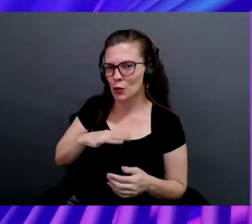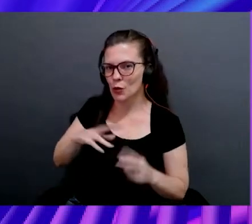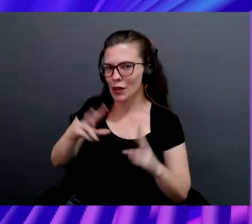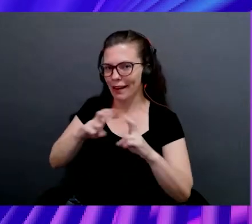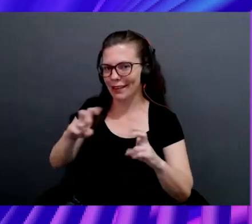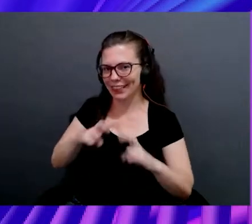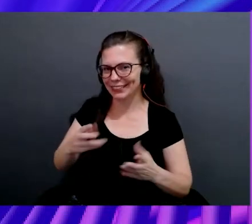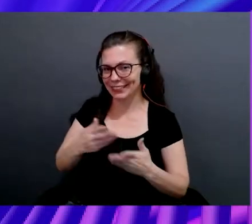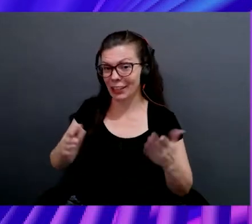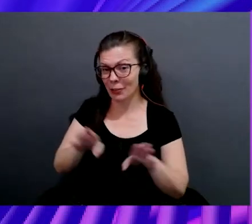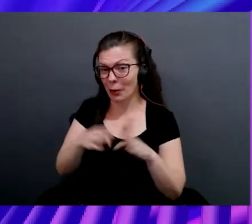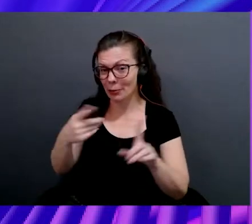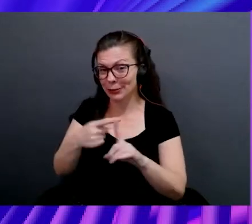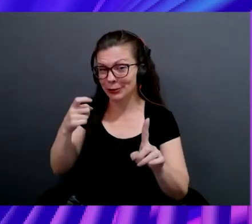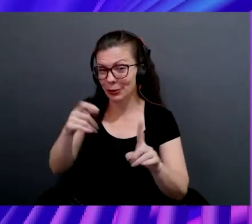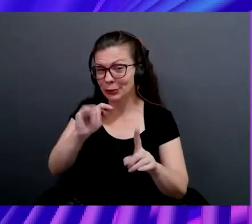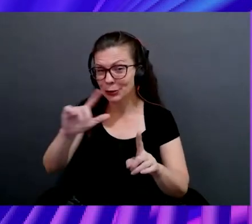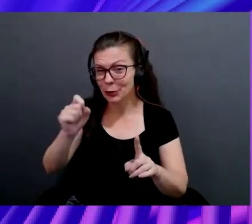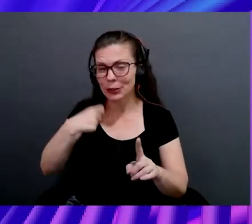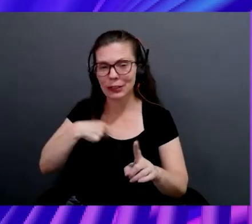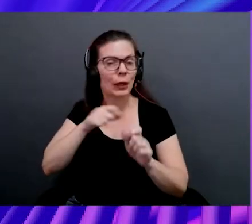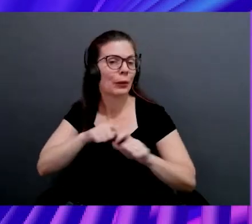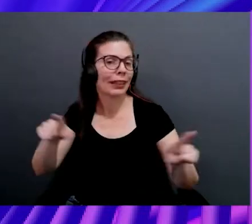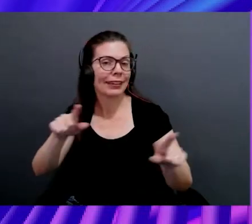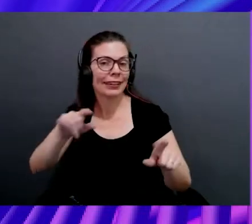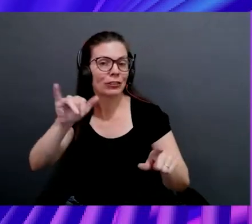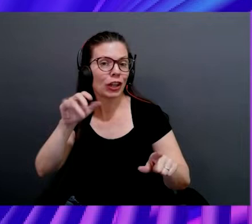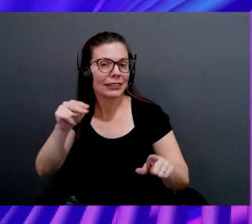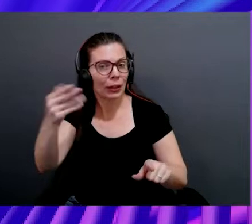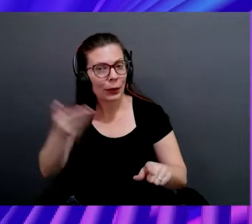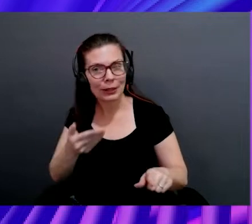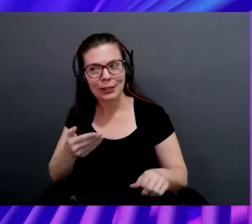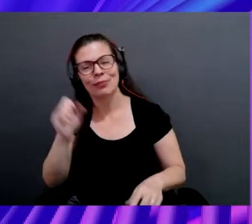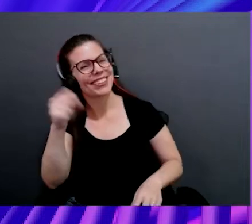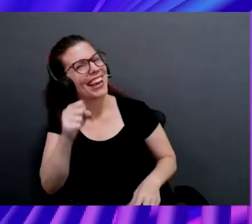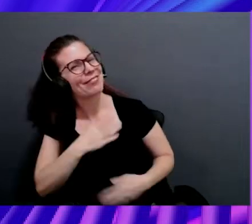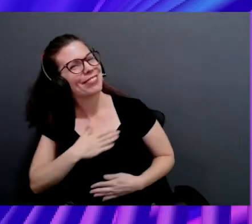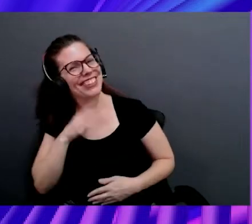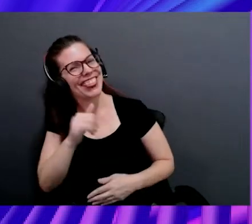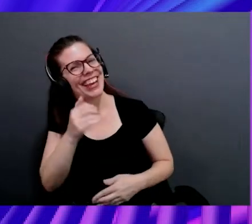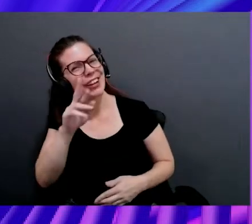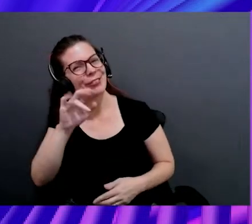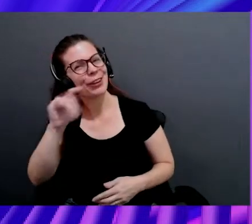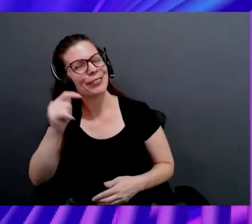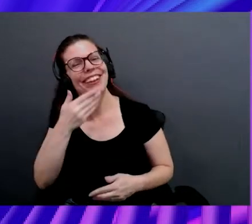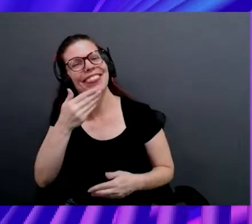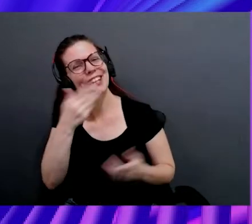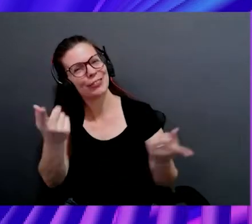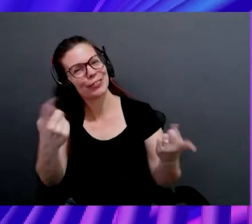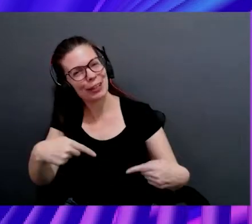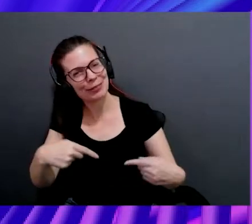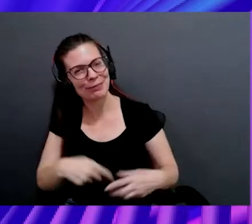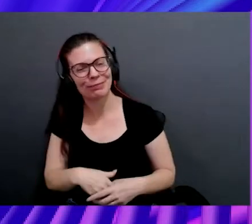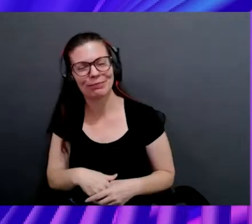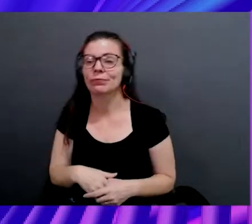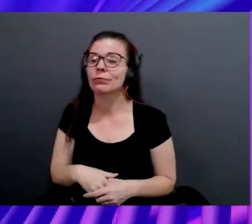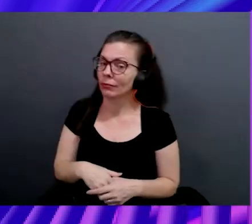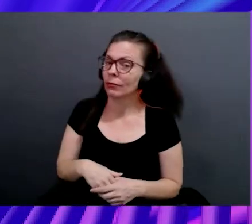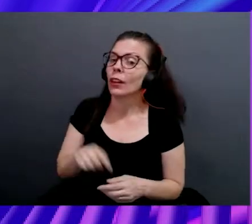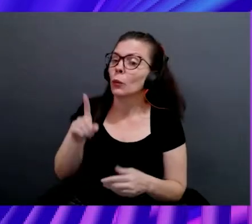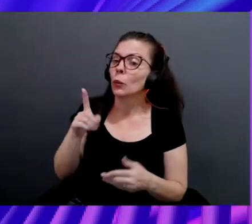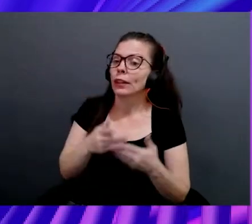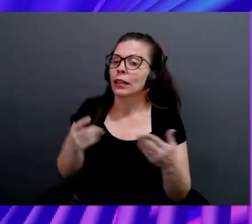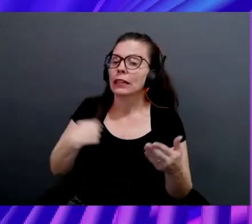open source tools that we released. Jason, welcome. Hey, absolutely. Appreciate it, Robert. Thanks everyone for coming out. So one of the things we talked